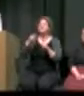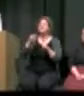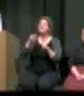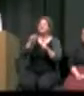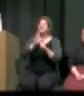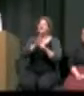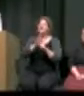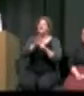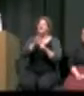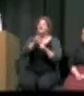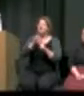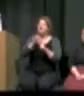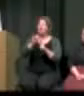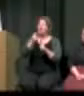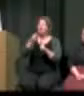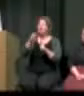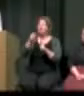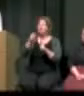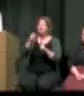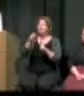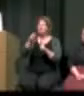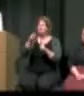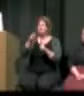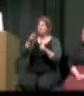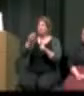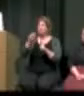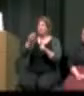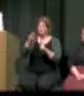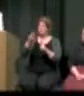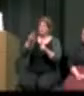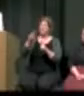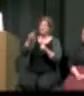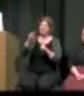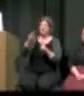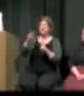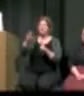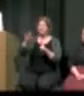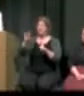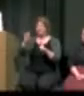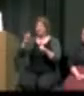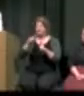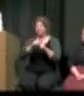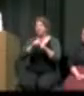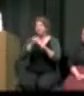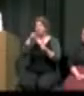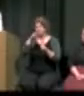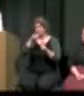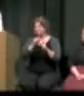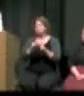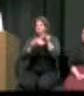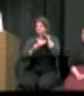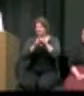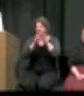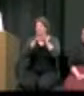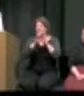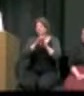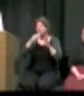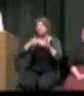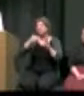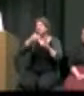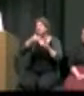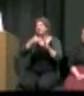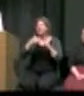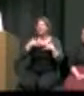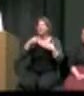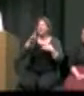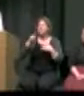EPA Cuyahoga Gorge Dam website as well. We post pictures regularly on there just with status